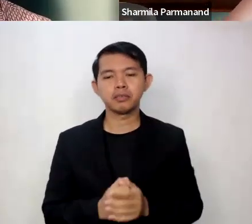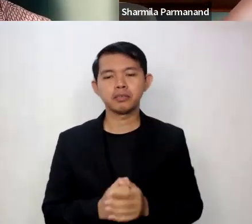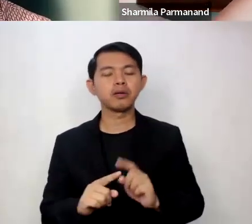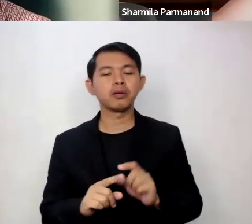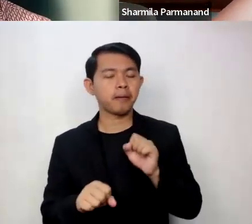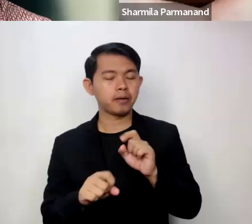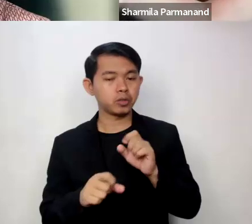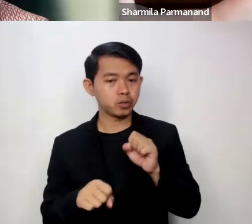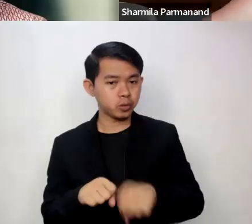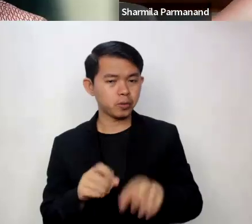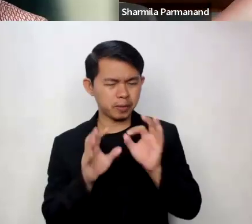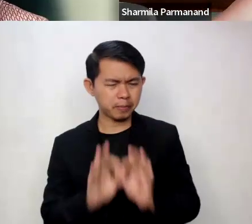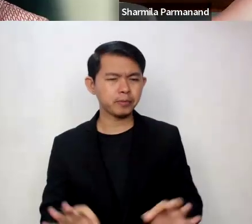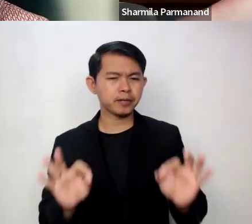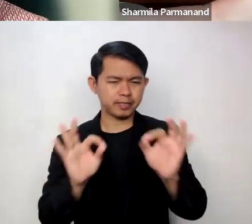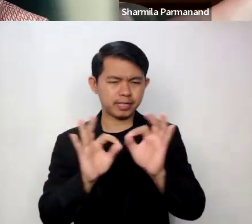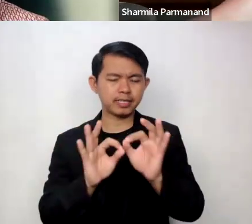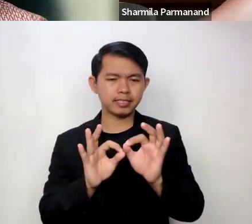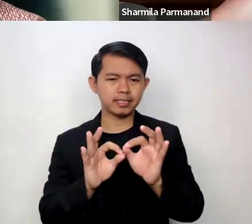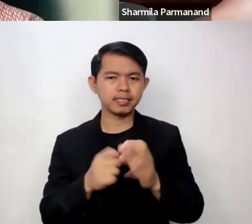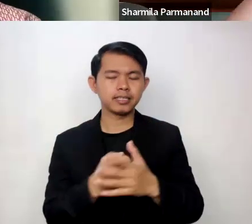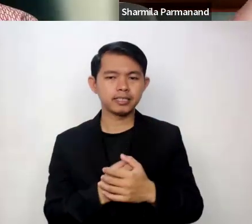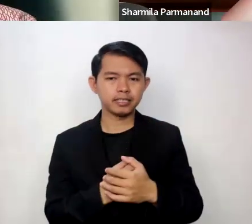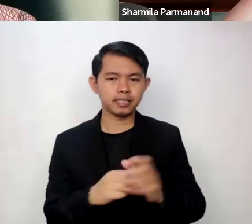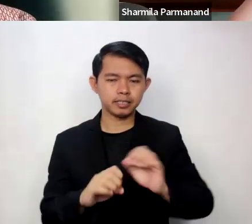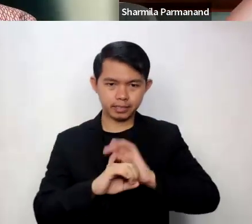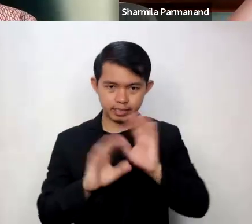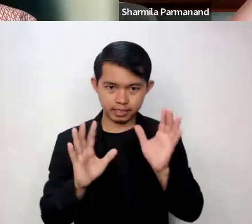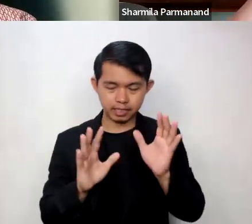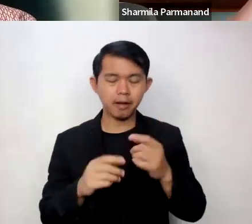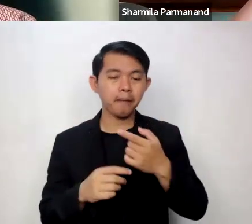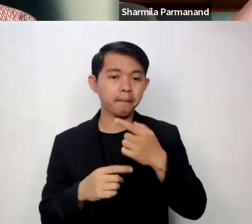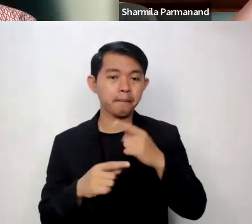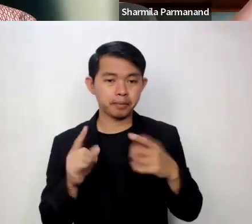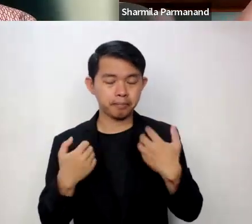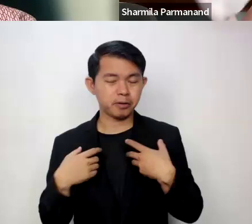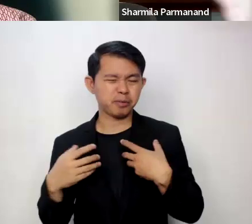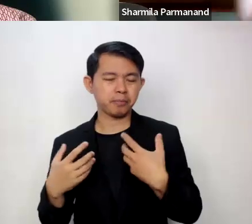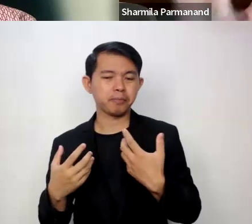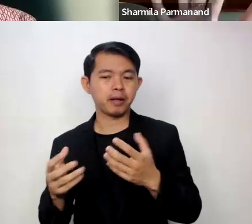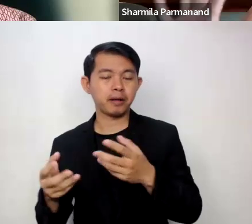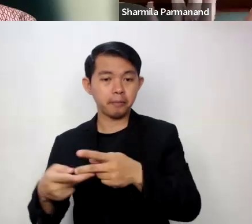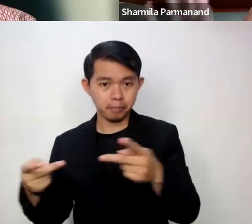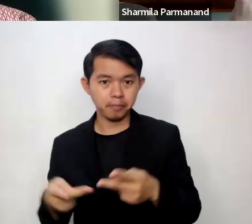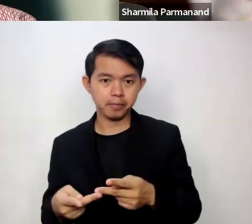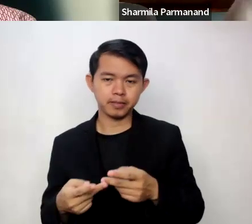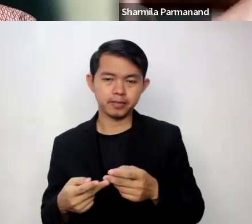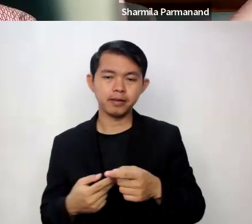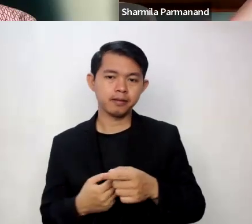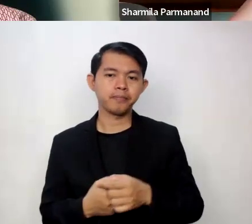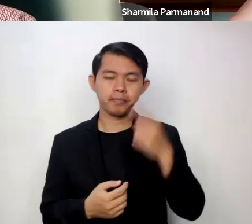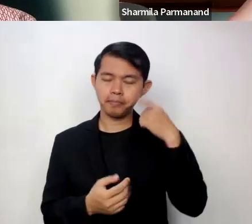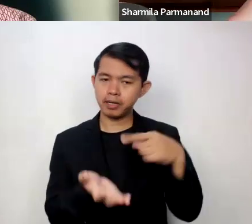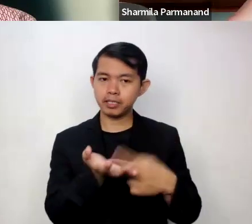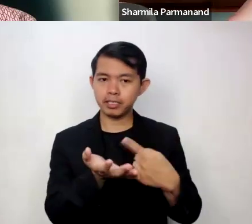there is room for this kind of nuance. There's room for this kind of layering, right? Of refusing the tyranny